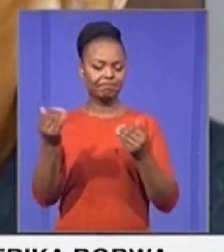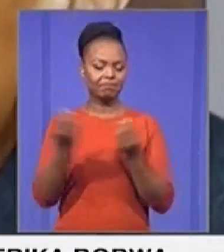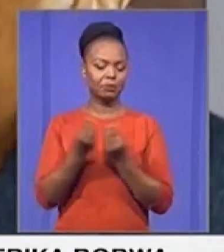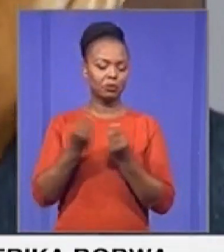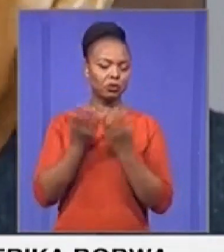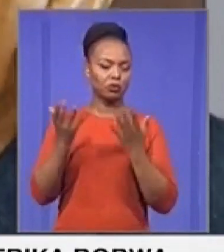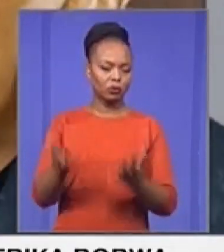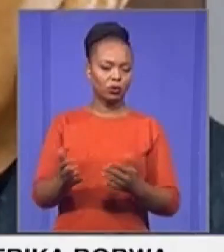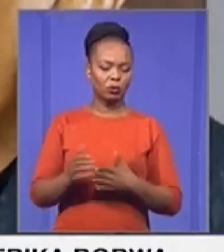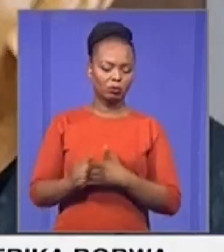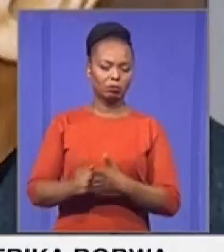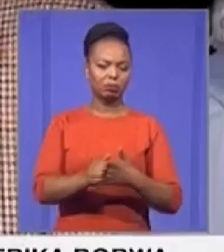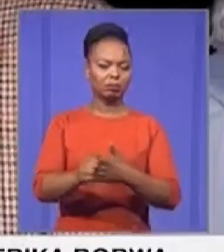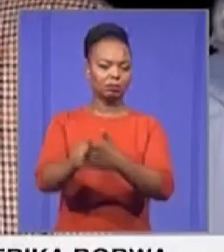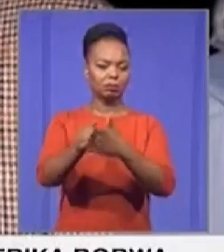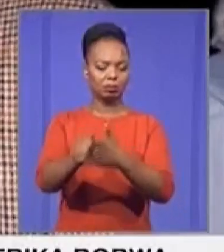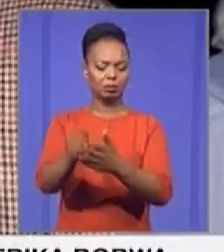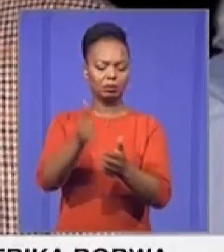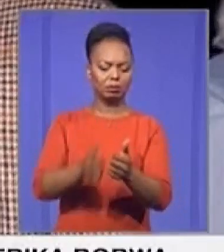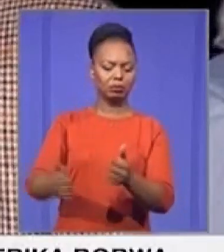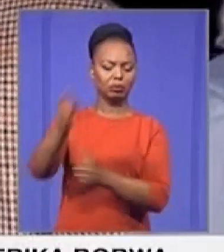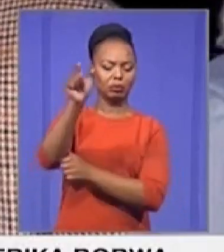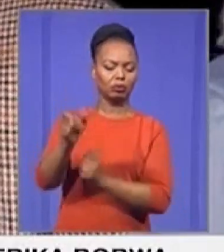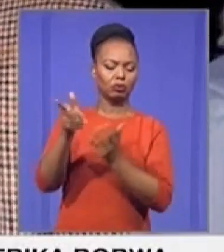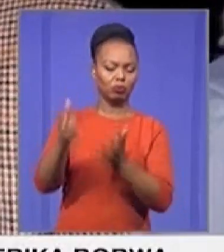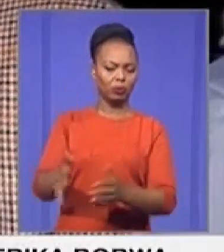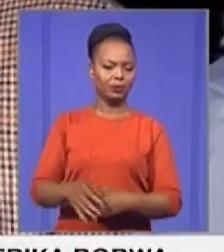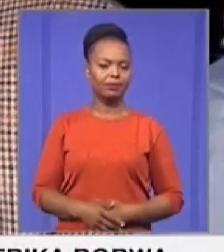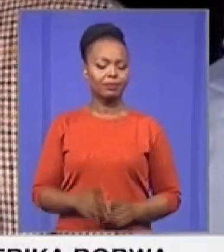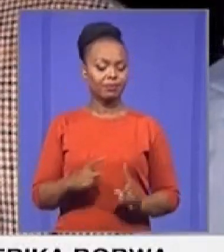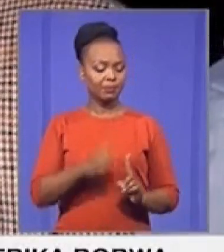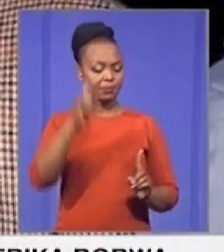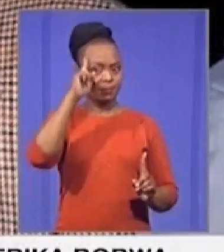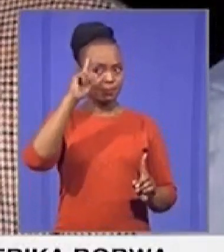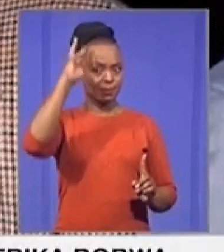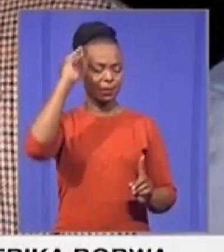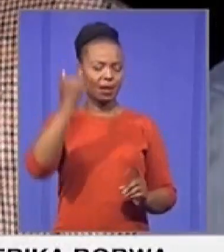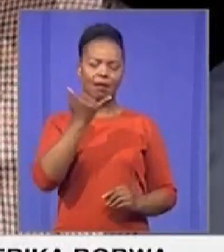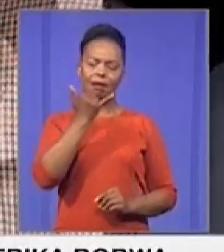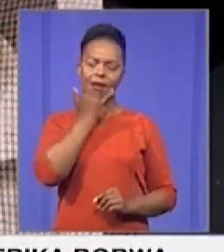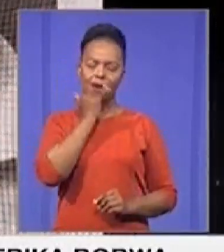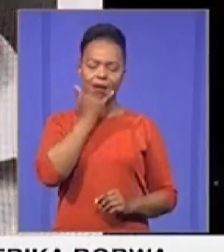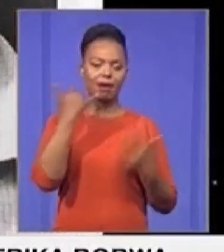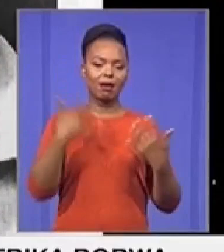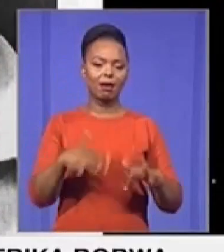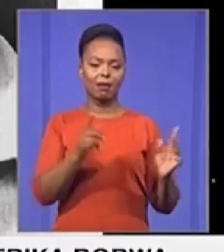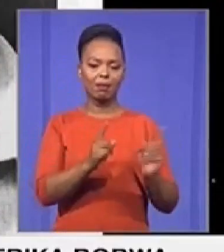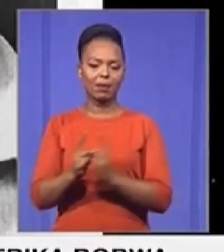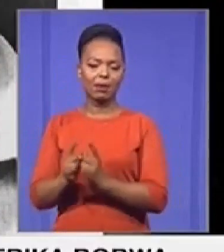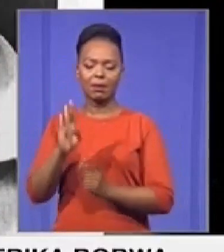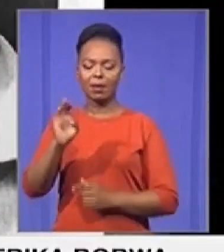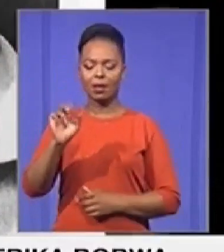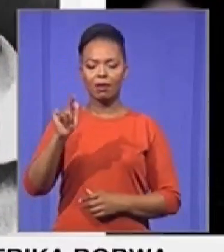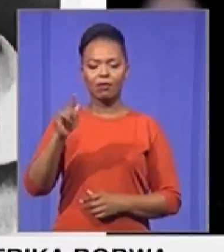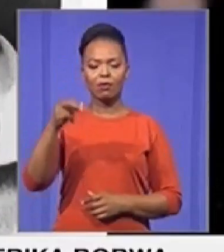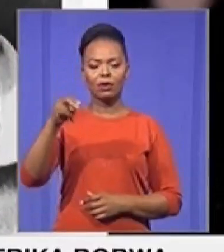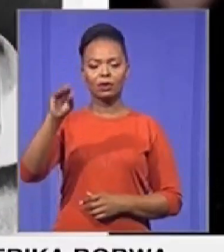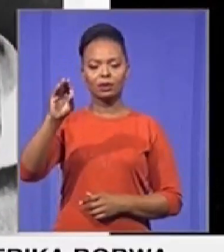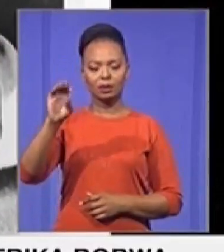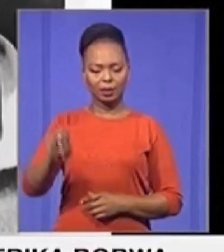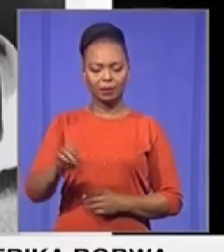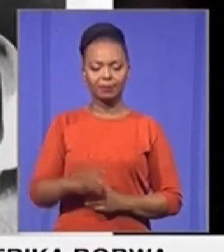vast, a canvas that big. Ho tlalewa ha Madiba ile a thaba haholo ho kopana le Belafonte moo ba ileng ba thea maqhama a